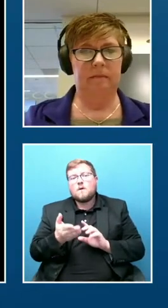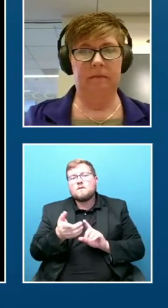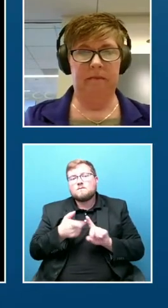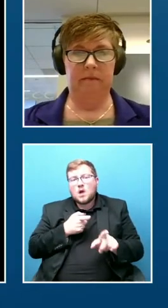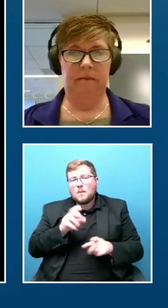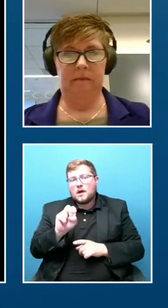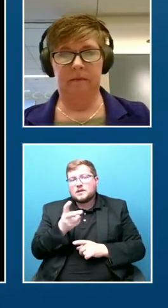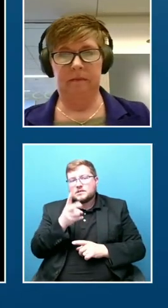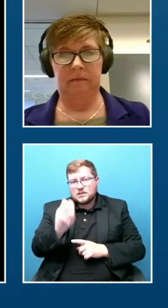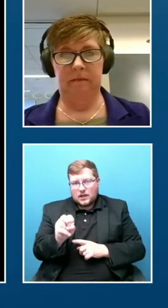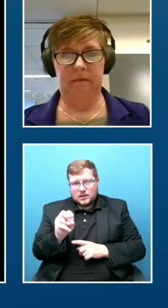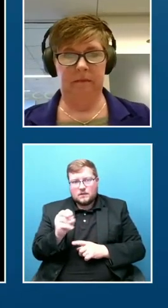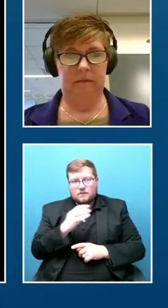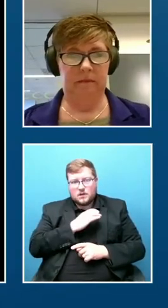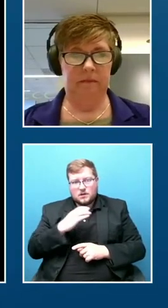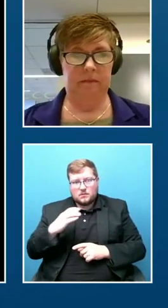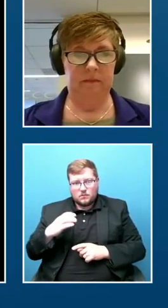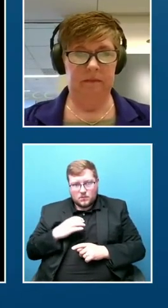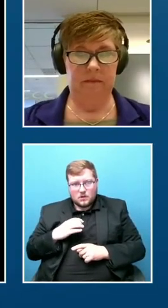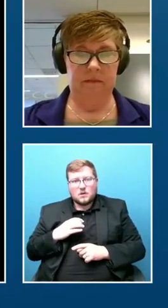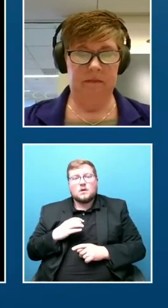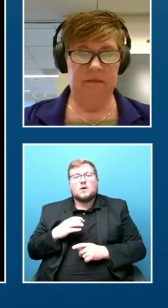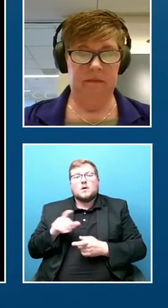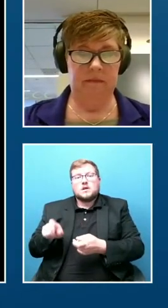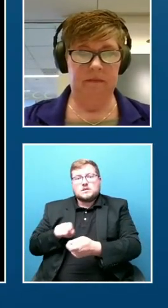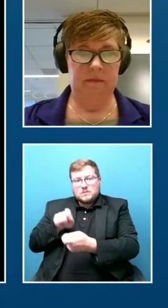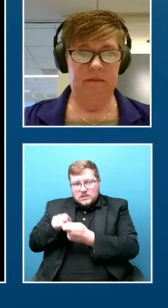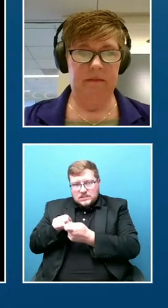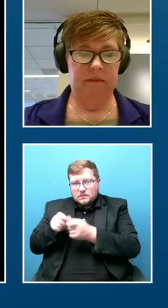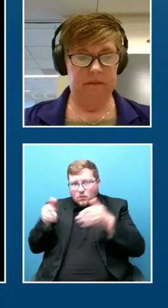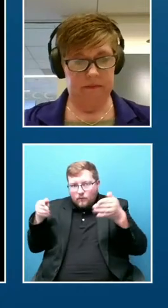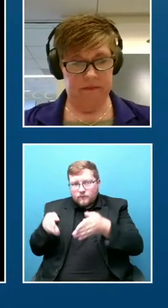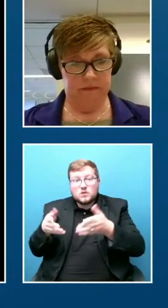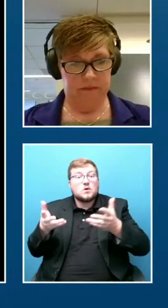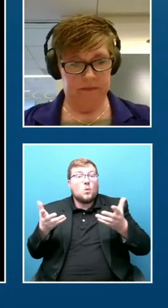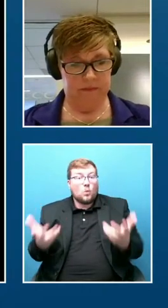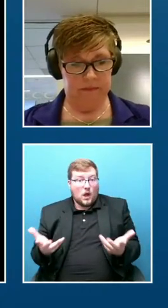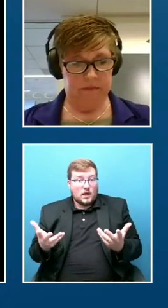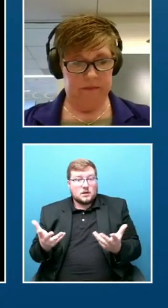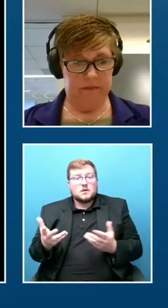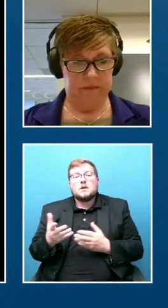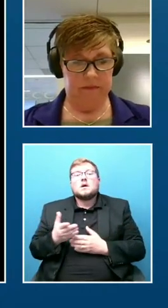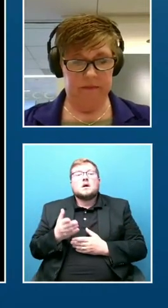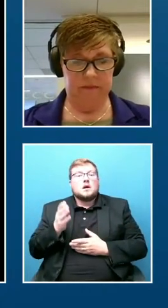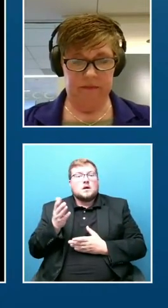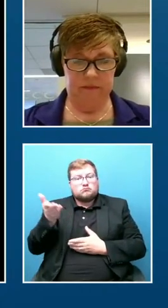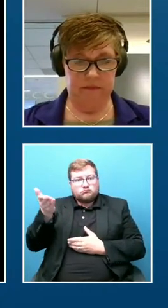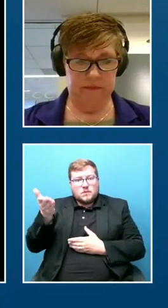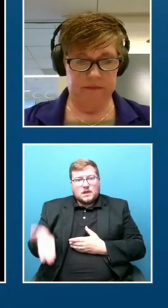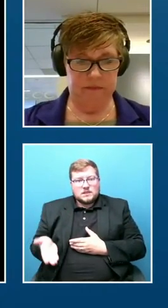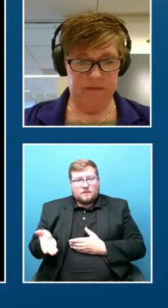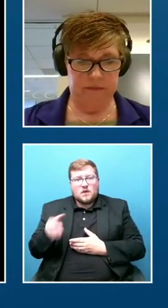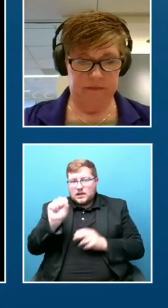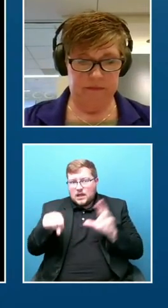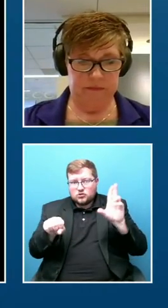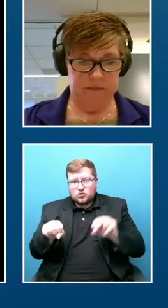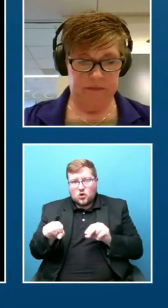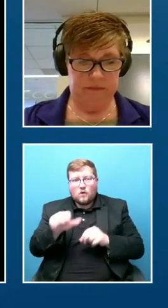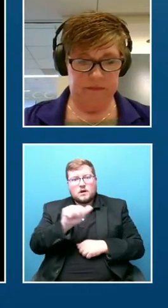from that meeting, and particularly focused on the existence or non-existence of an affirmative action plan.